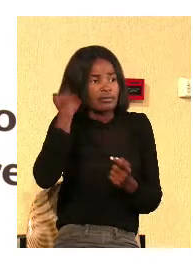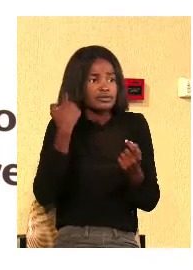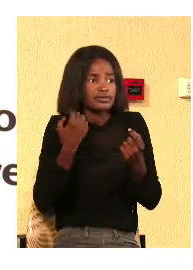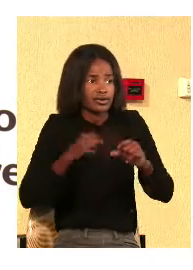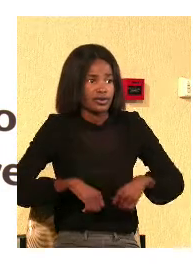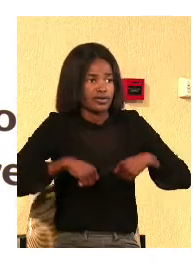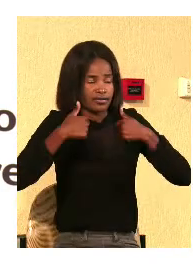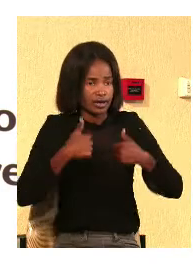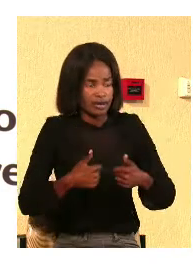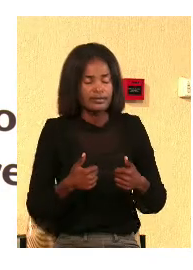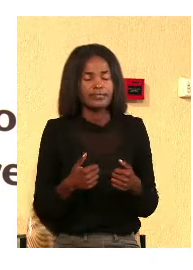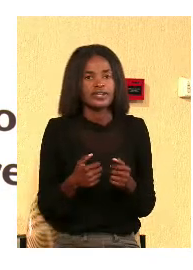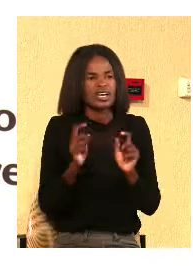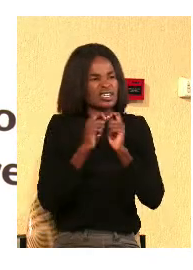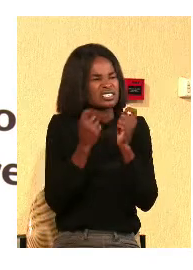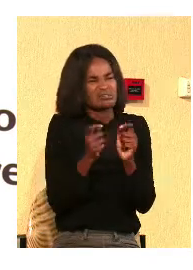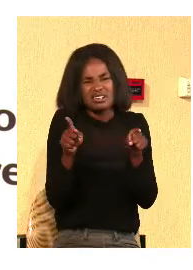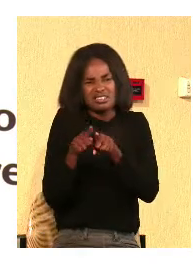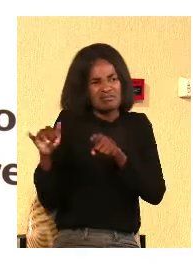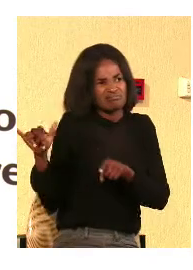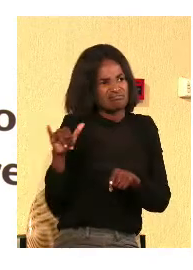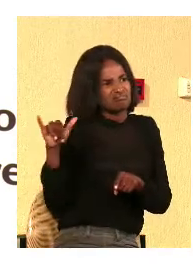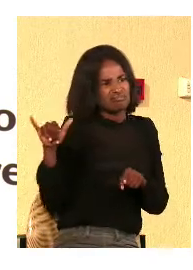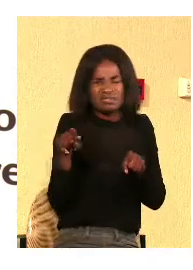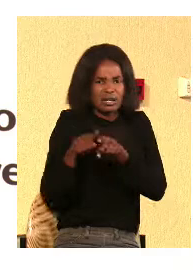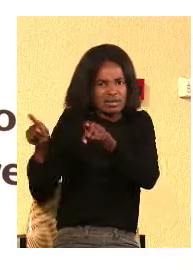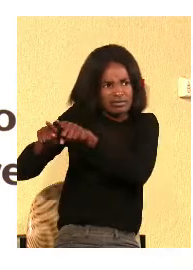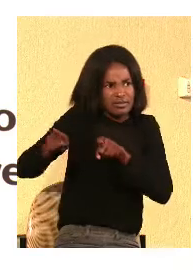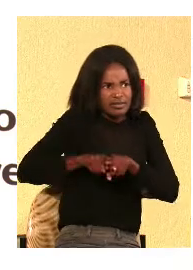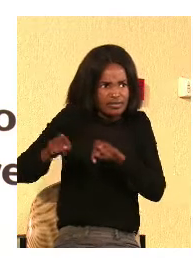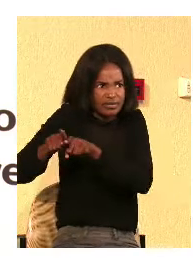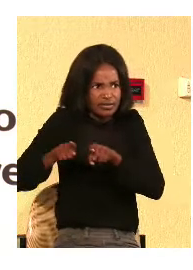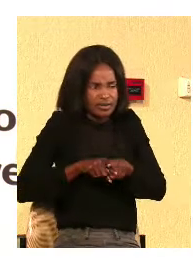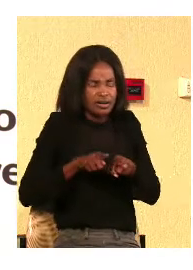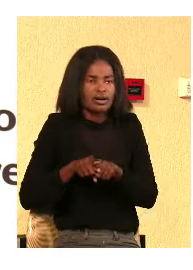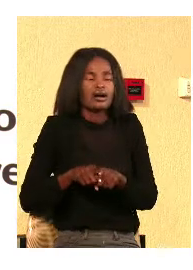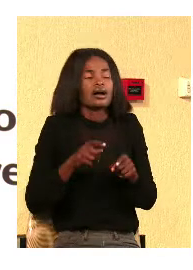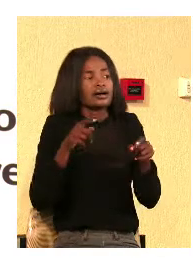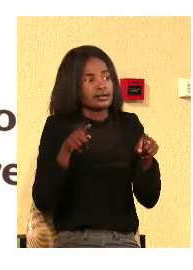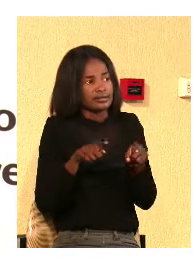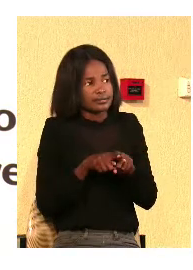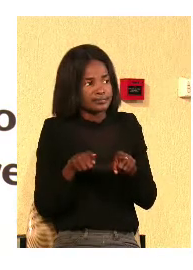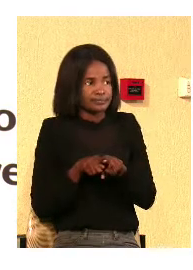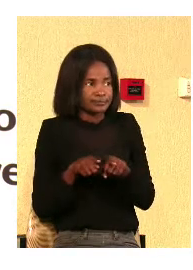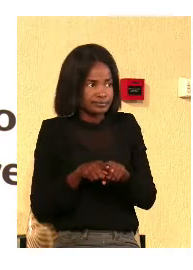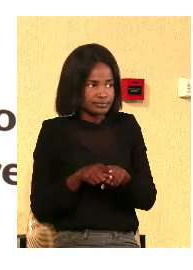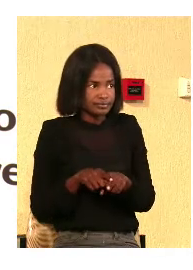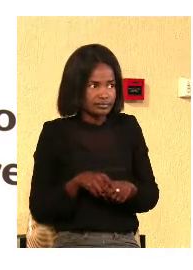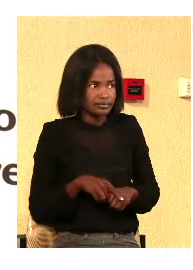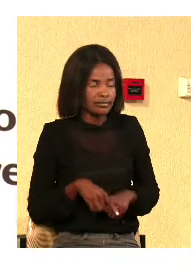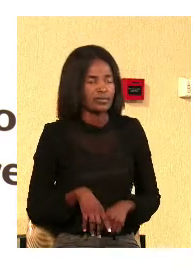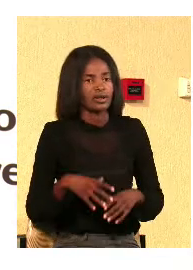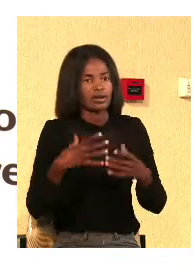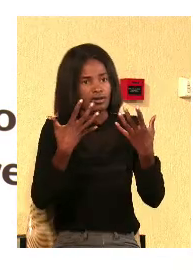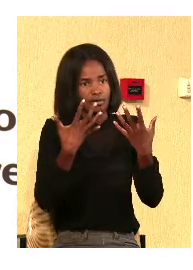are in communication, and as soon as there are particular indications for testing or particular